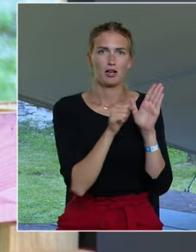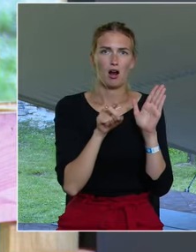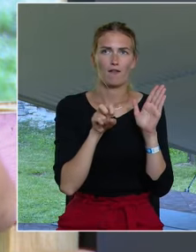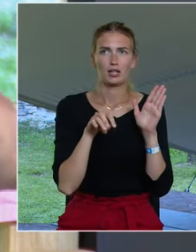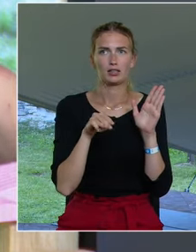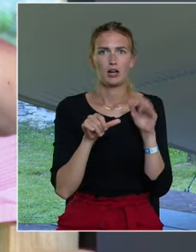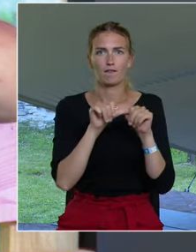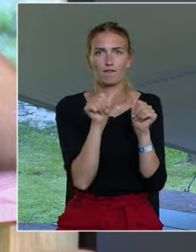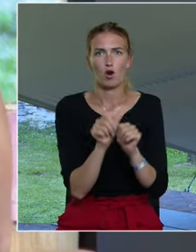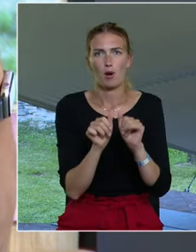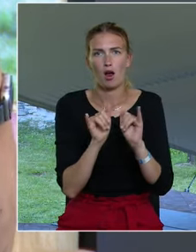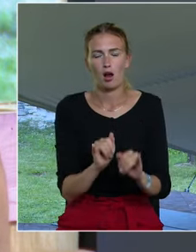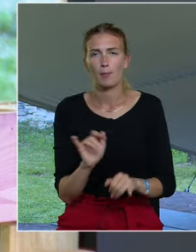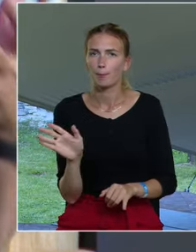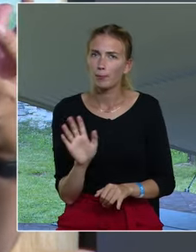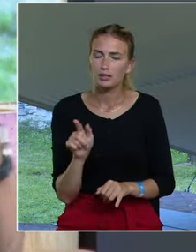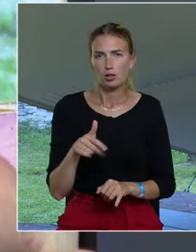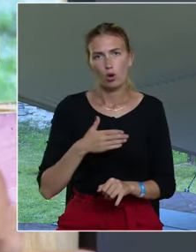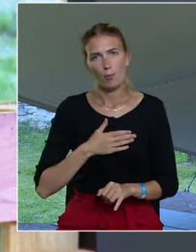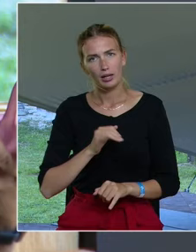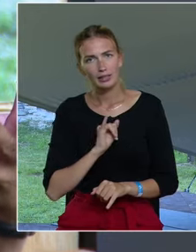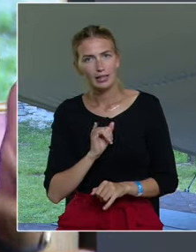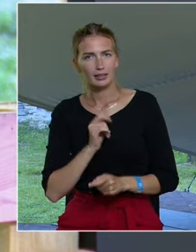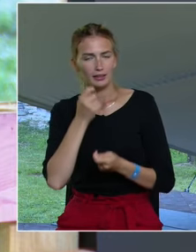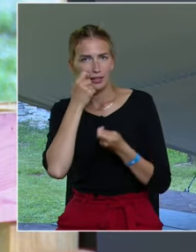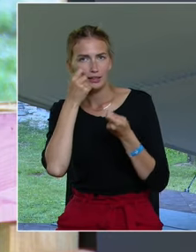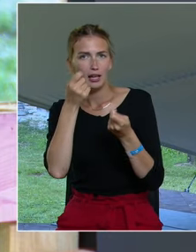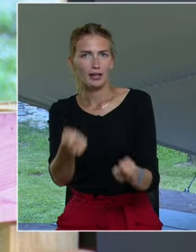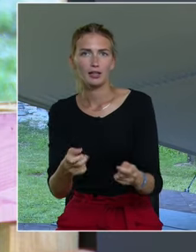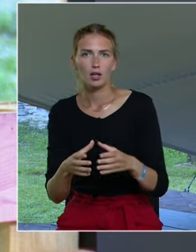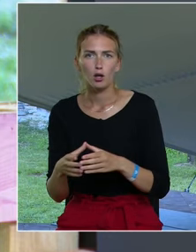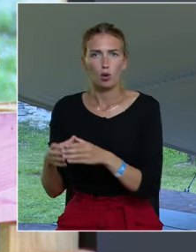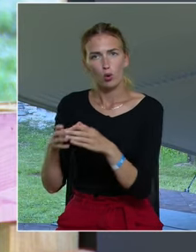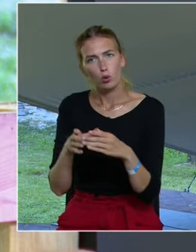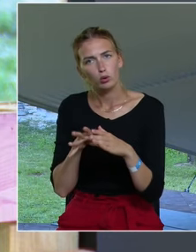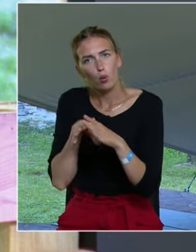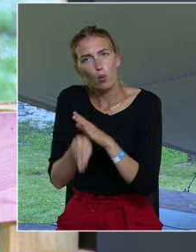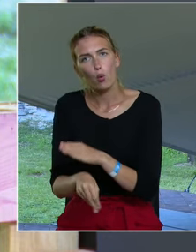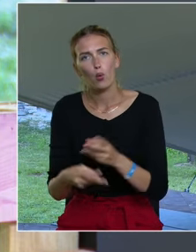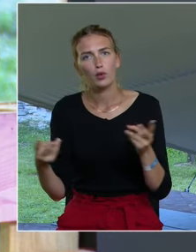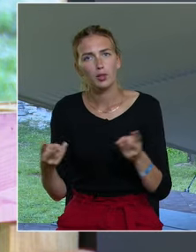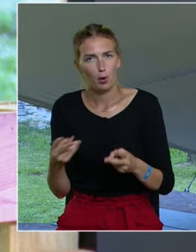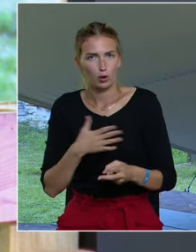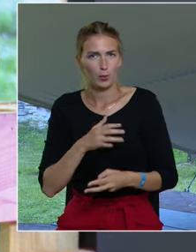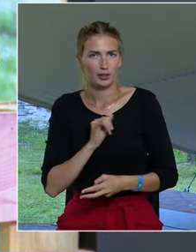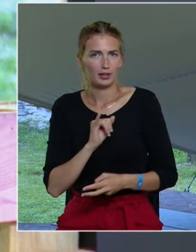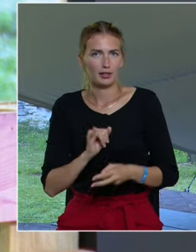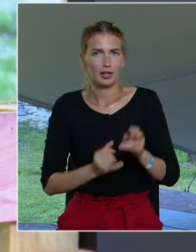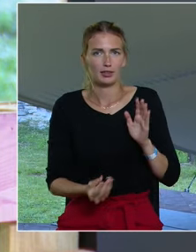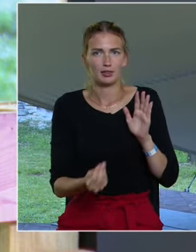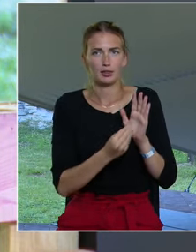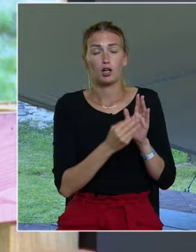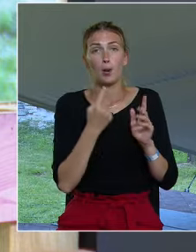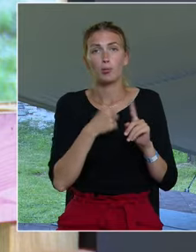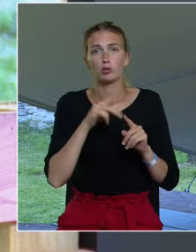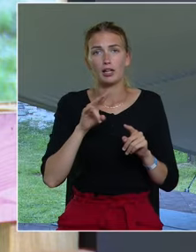some sense, it's all about showing off your identity, yeah. The community you belong in. And then also they work as tickets. They